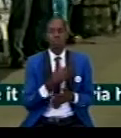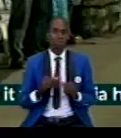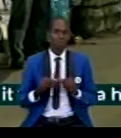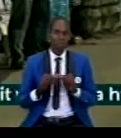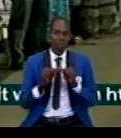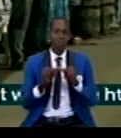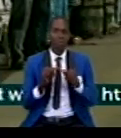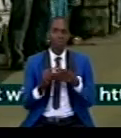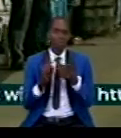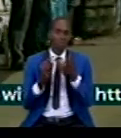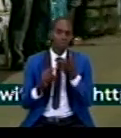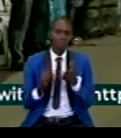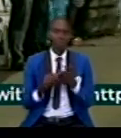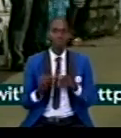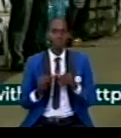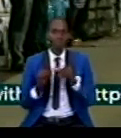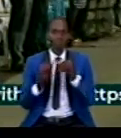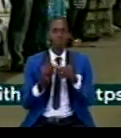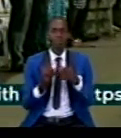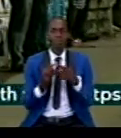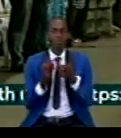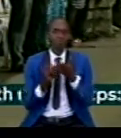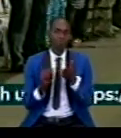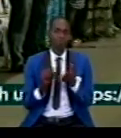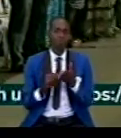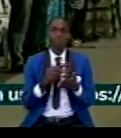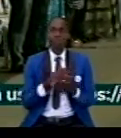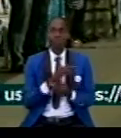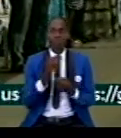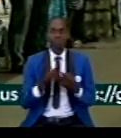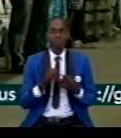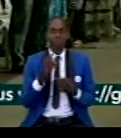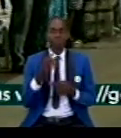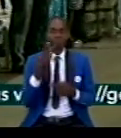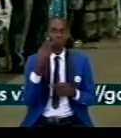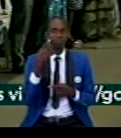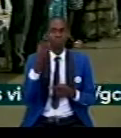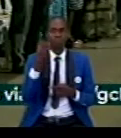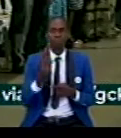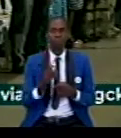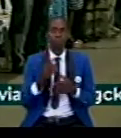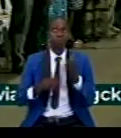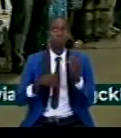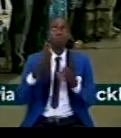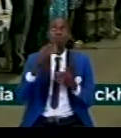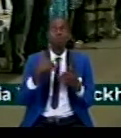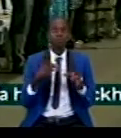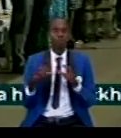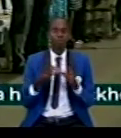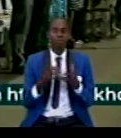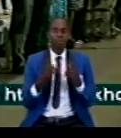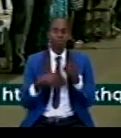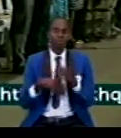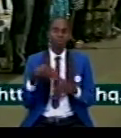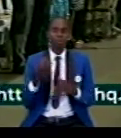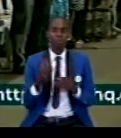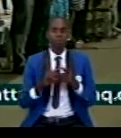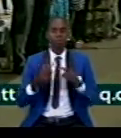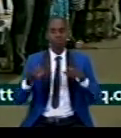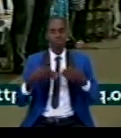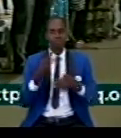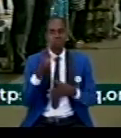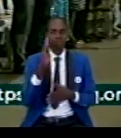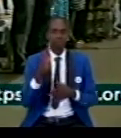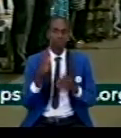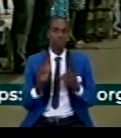you see what God has done, you will come out and share the testimony with us. Don't go back without sharing your